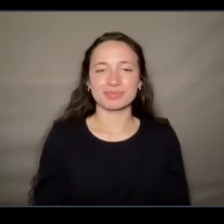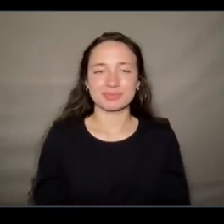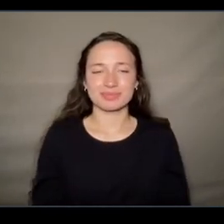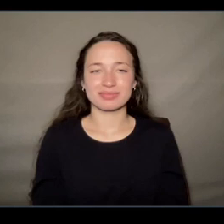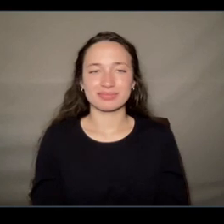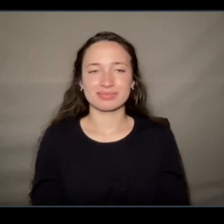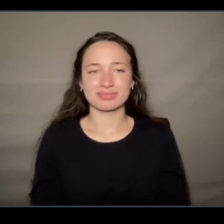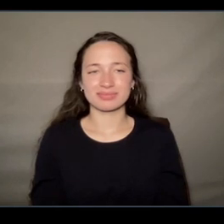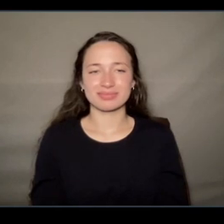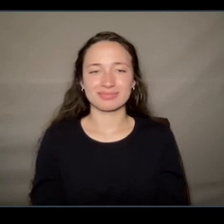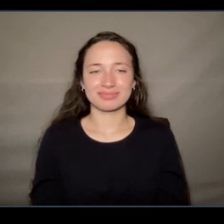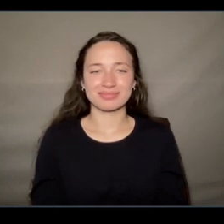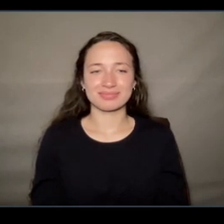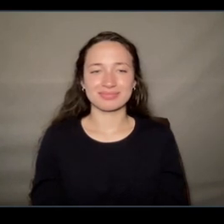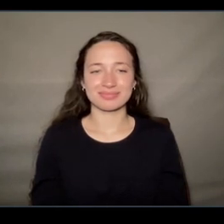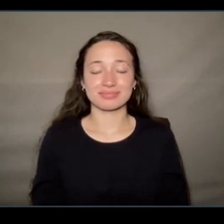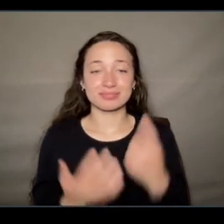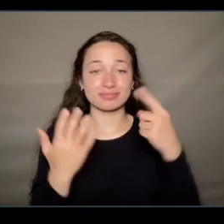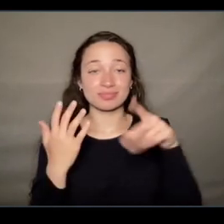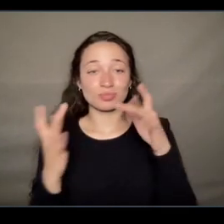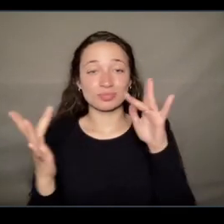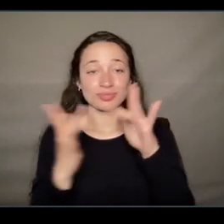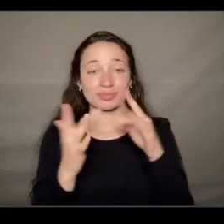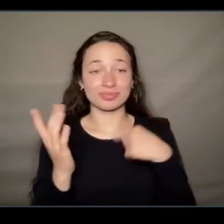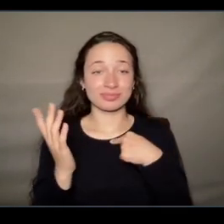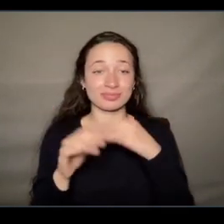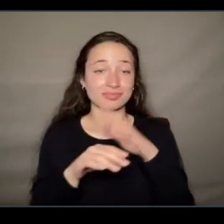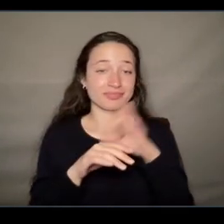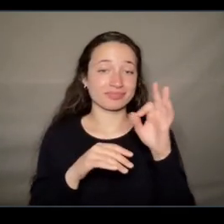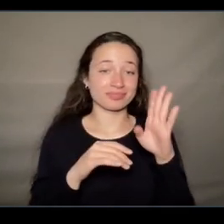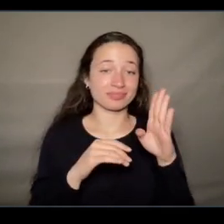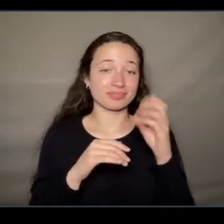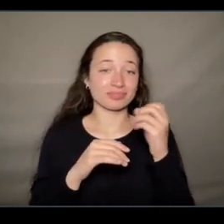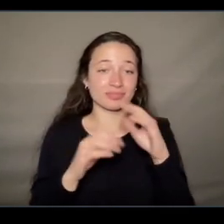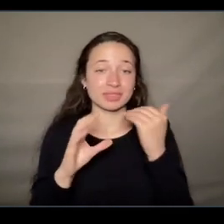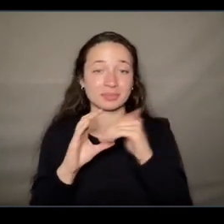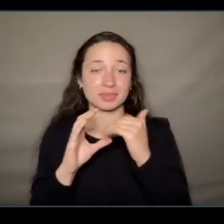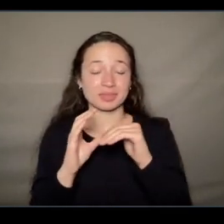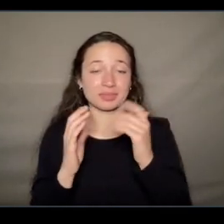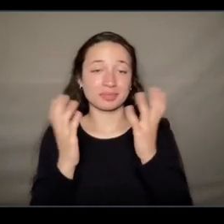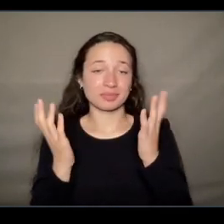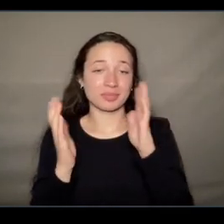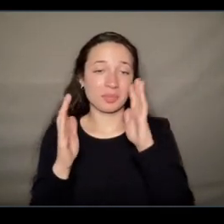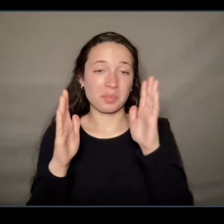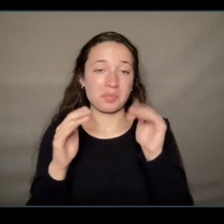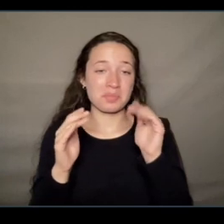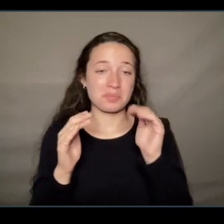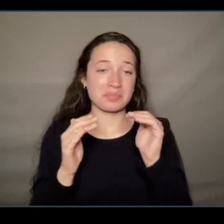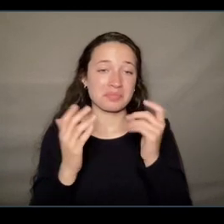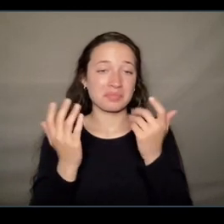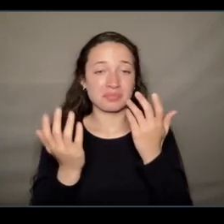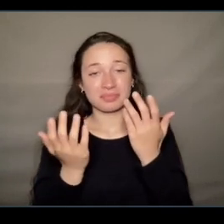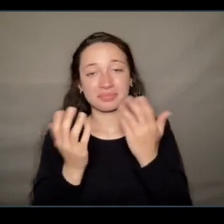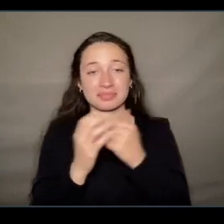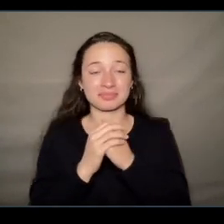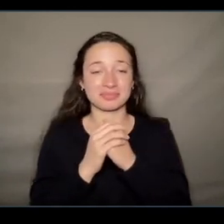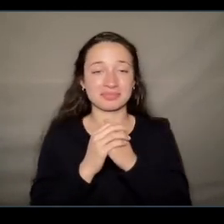Patrice. Thank you so much, Diane. And for those of you who would like to reach out to me on Facebook or